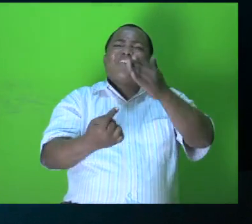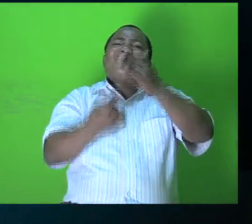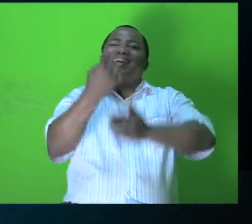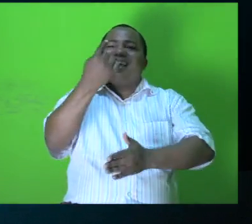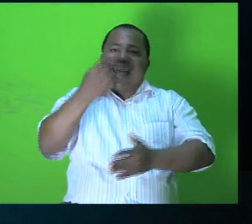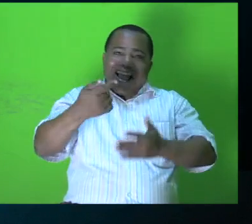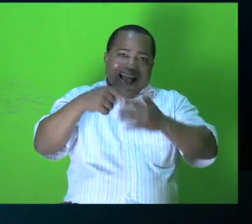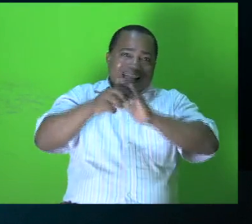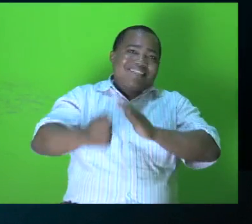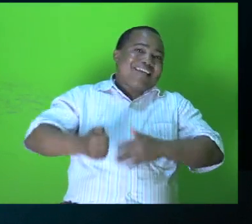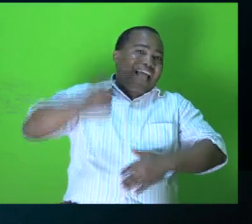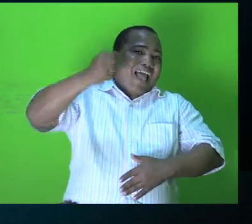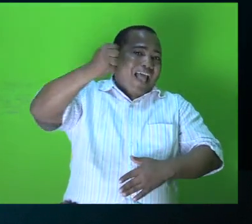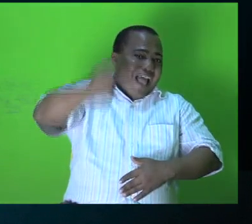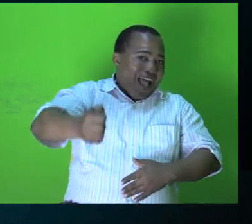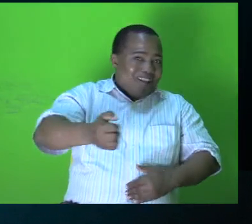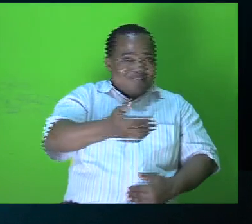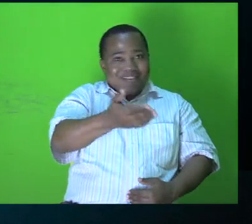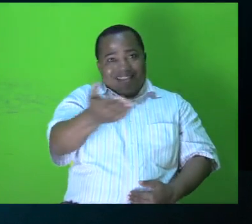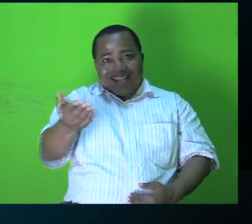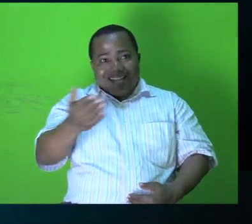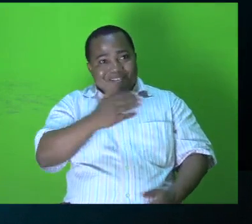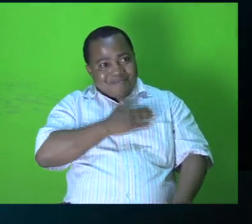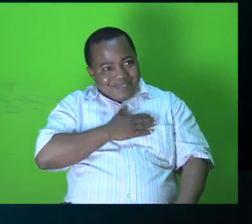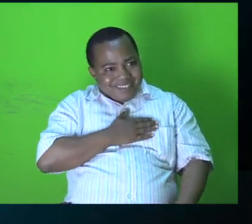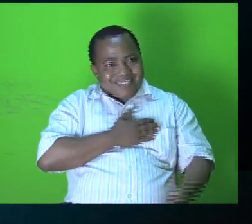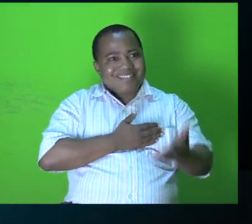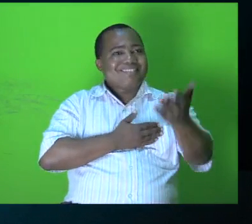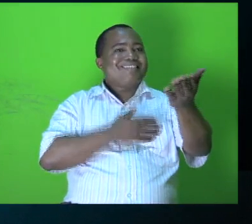please? Yes, Asha.